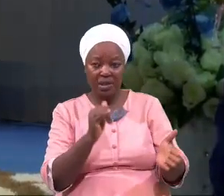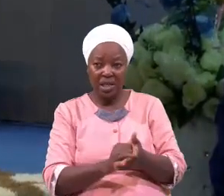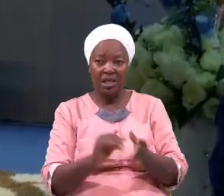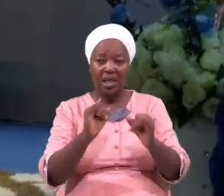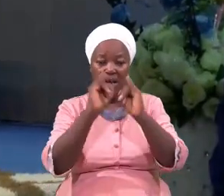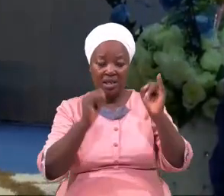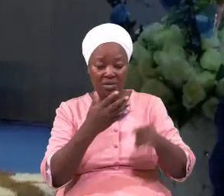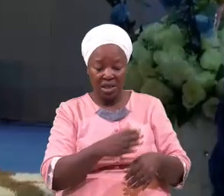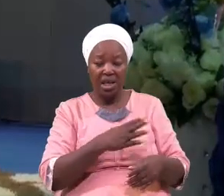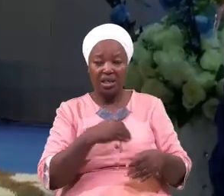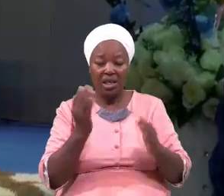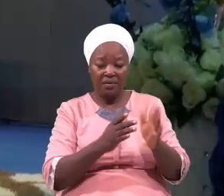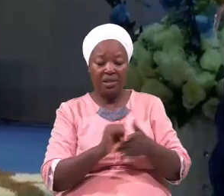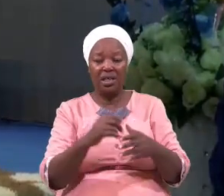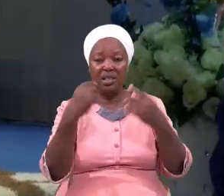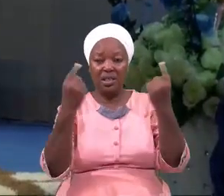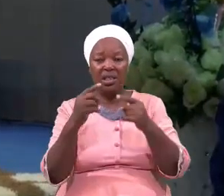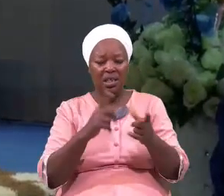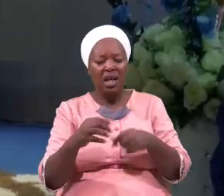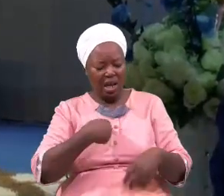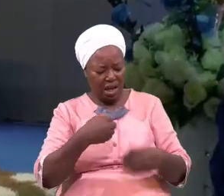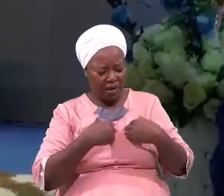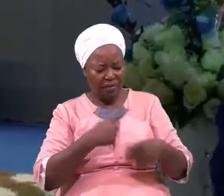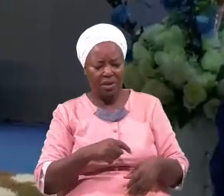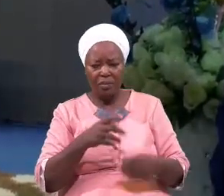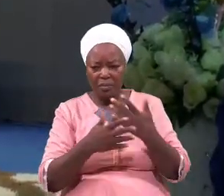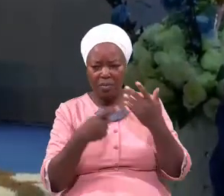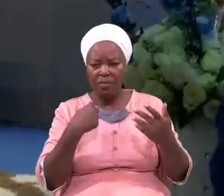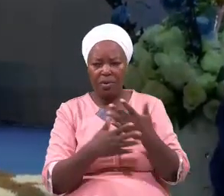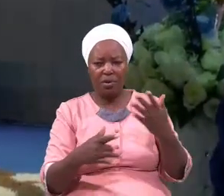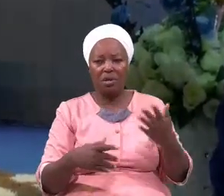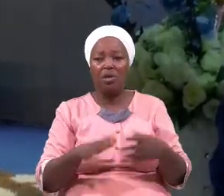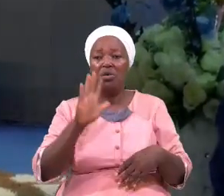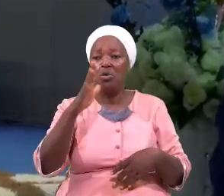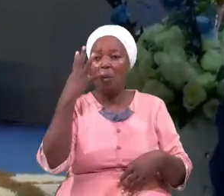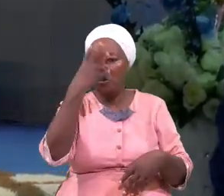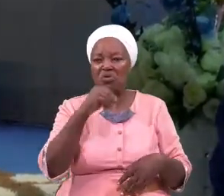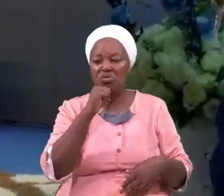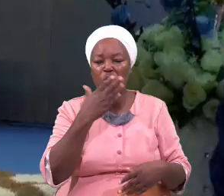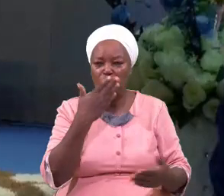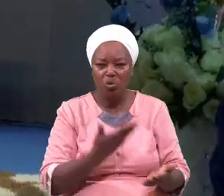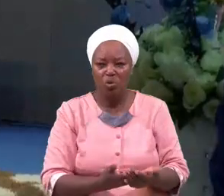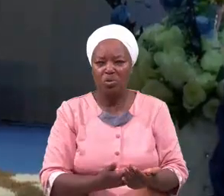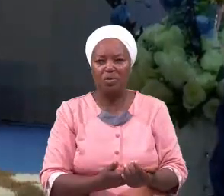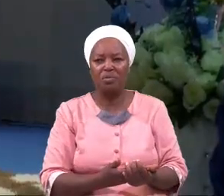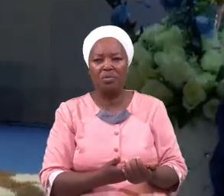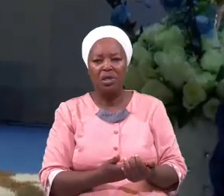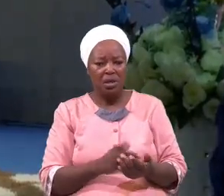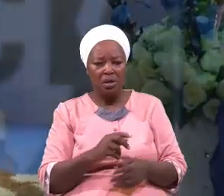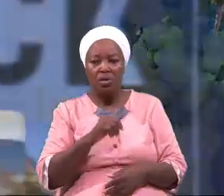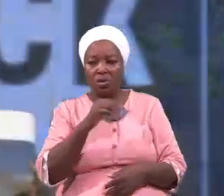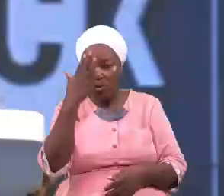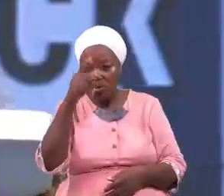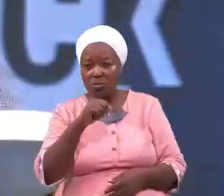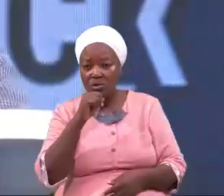I have the blood, your glory is not good. He said, know ye not that